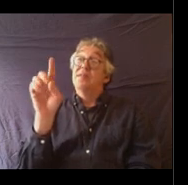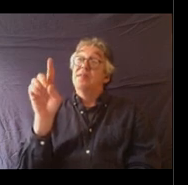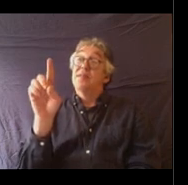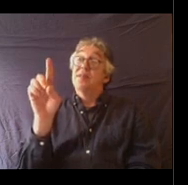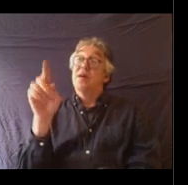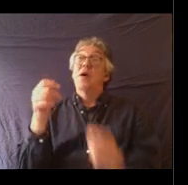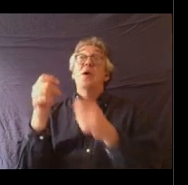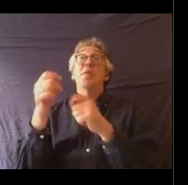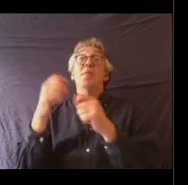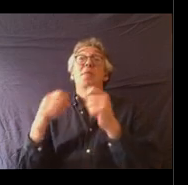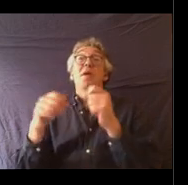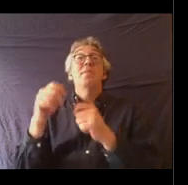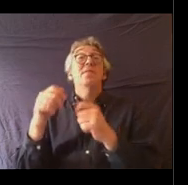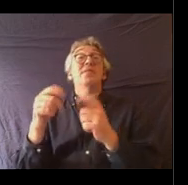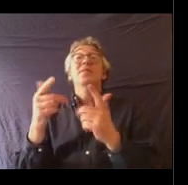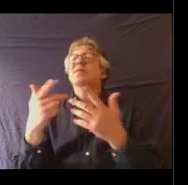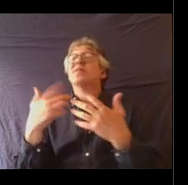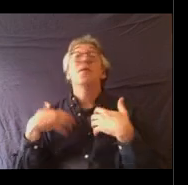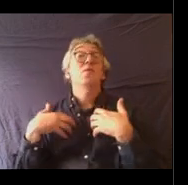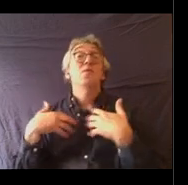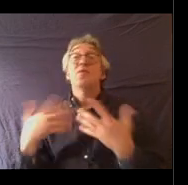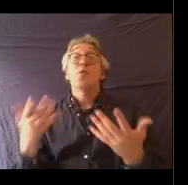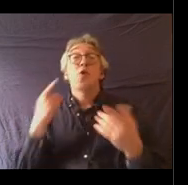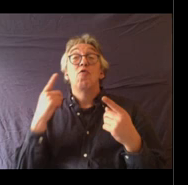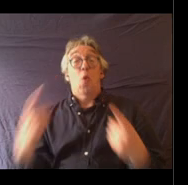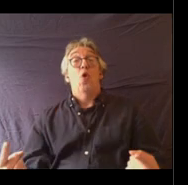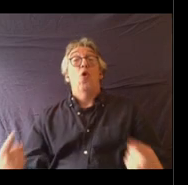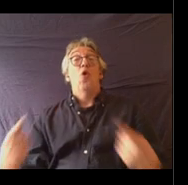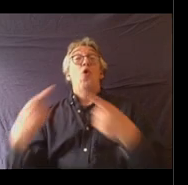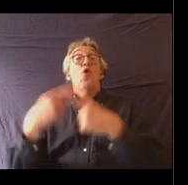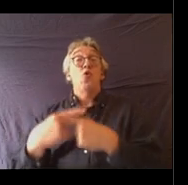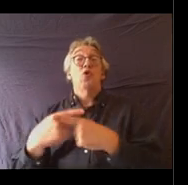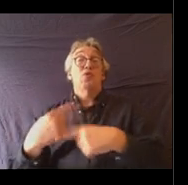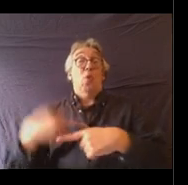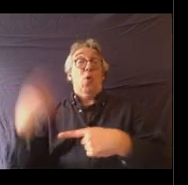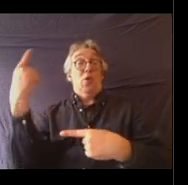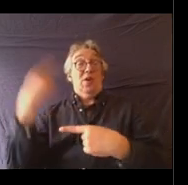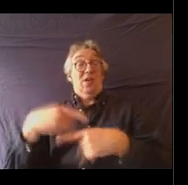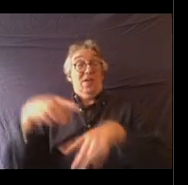interesting. So sometimes I think for regional providers, the AVMSD